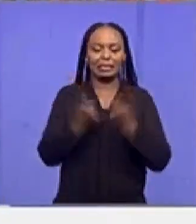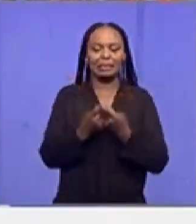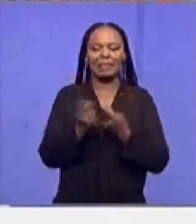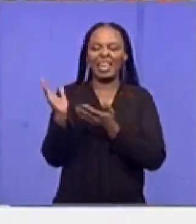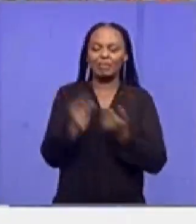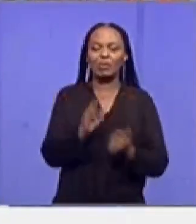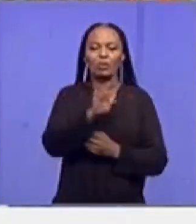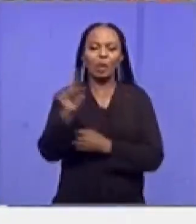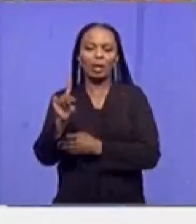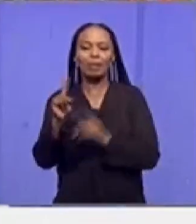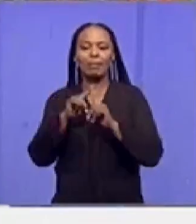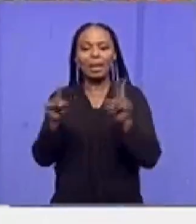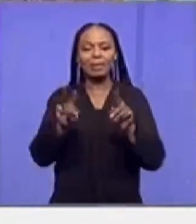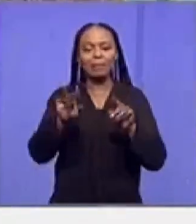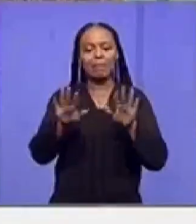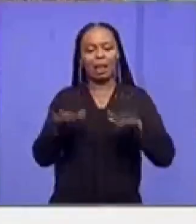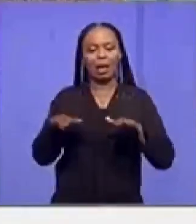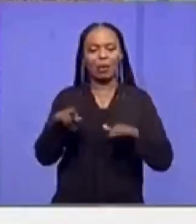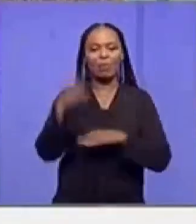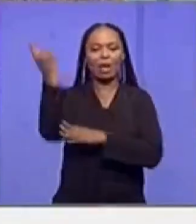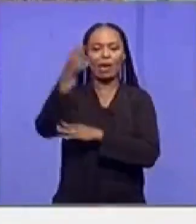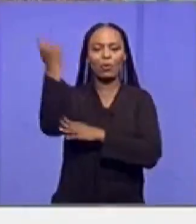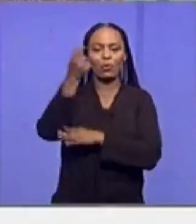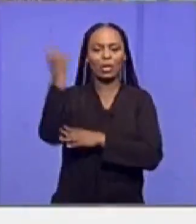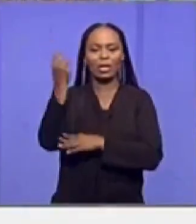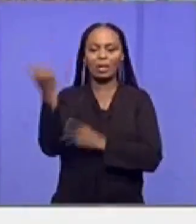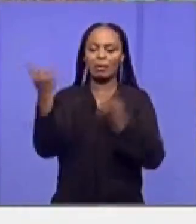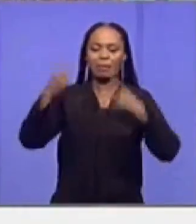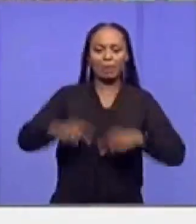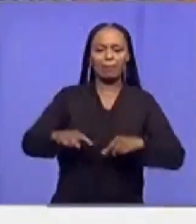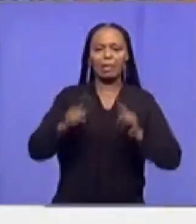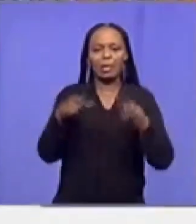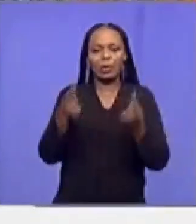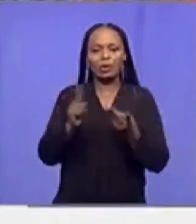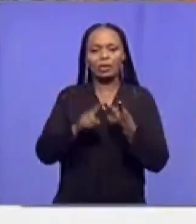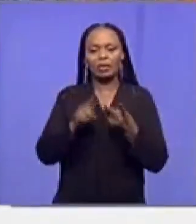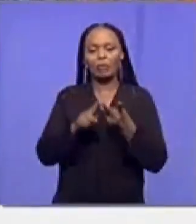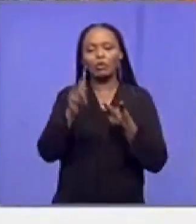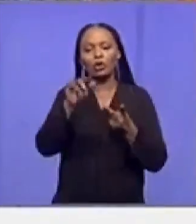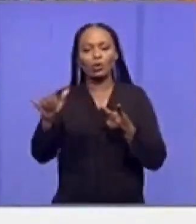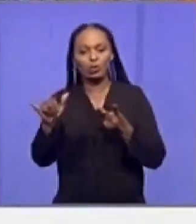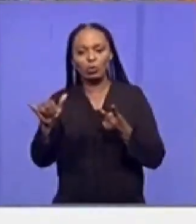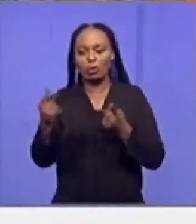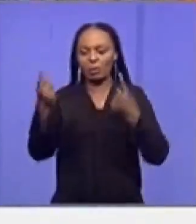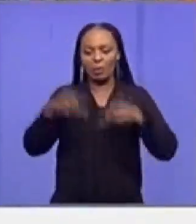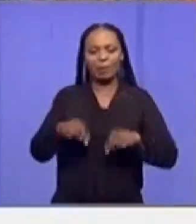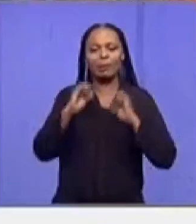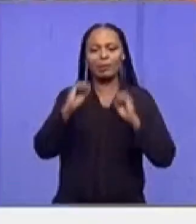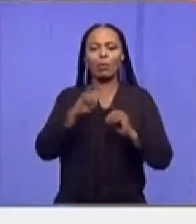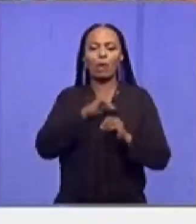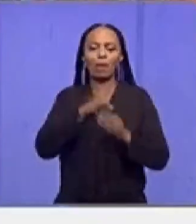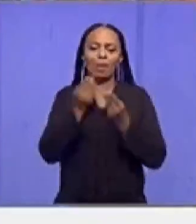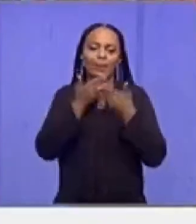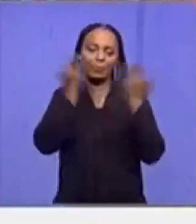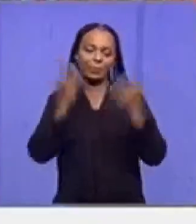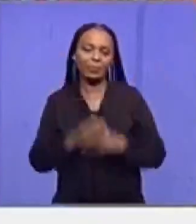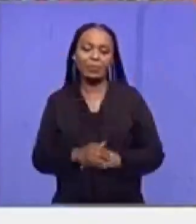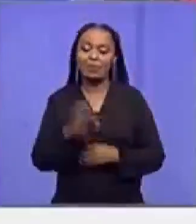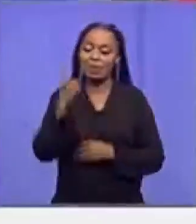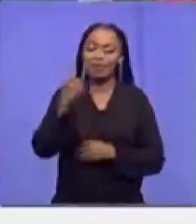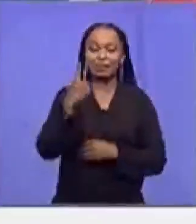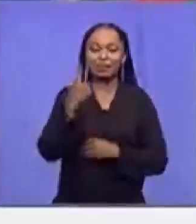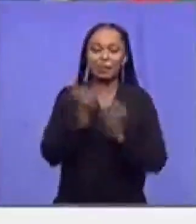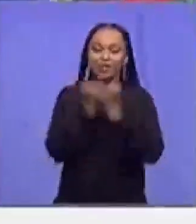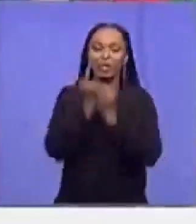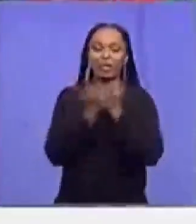Malawi, Togo, they didn't come because of money. This is the first tournament ever in the world.